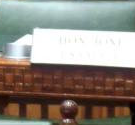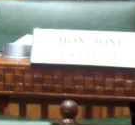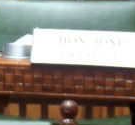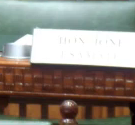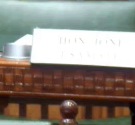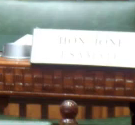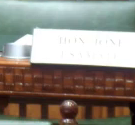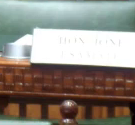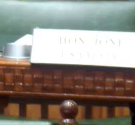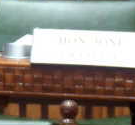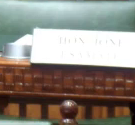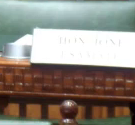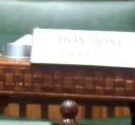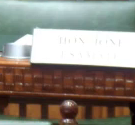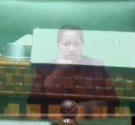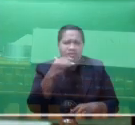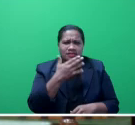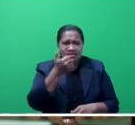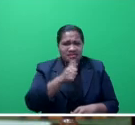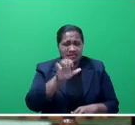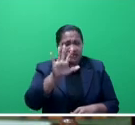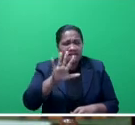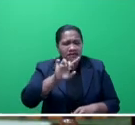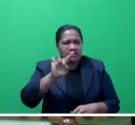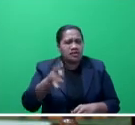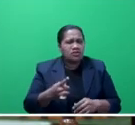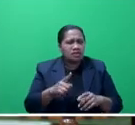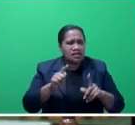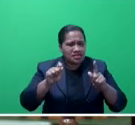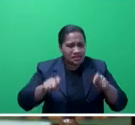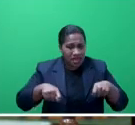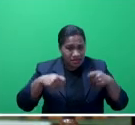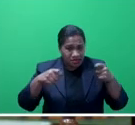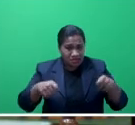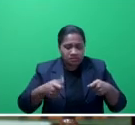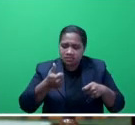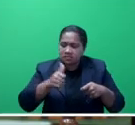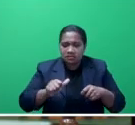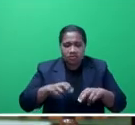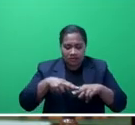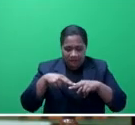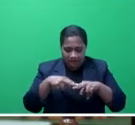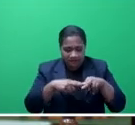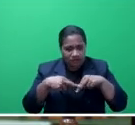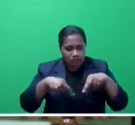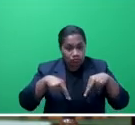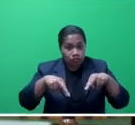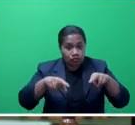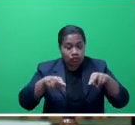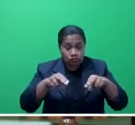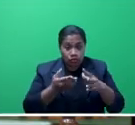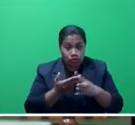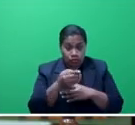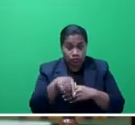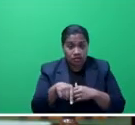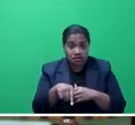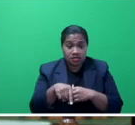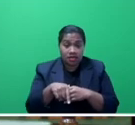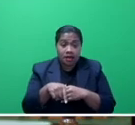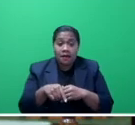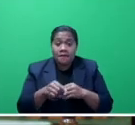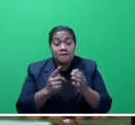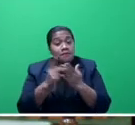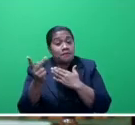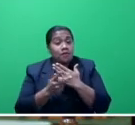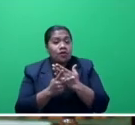an estimated 565,000 tires are currently being used on Fijian roads. Through this program, we expect to not only extend the value